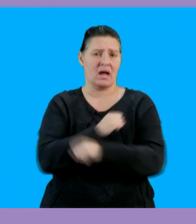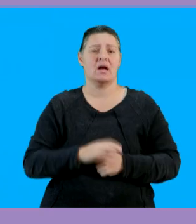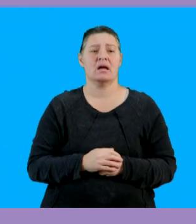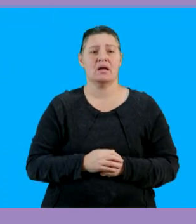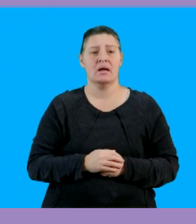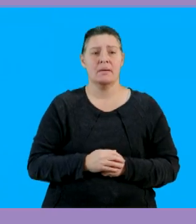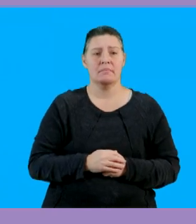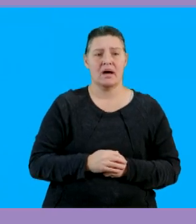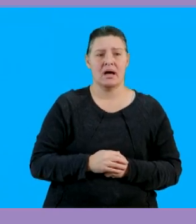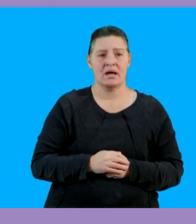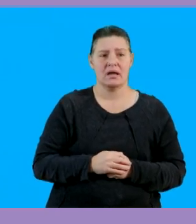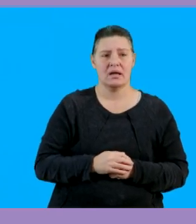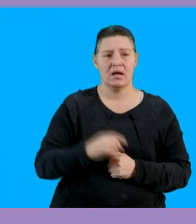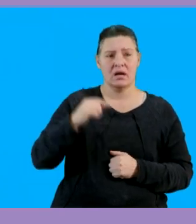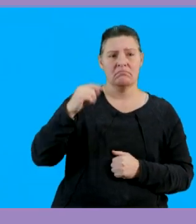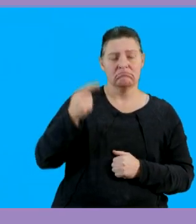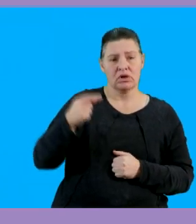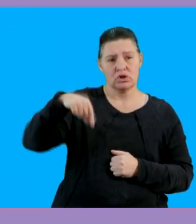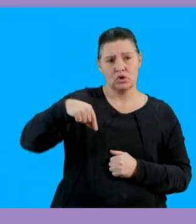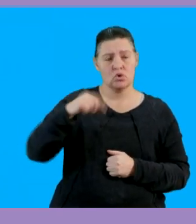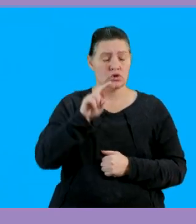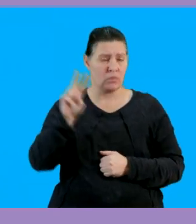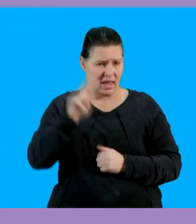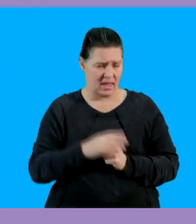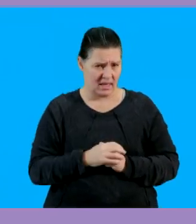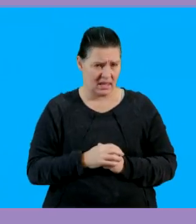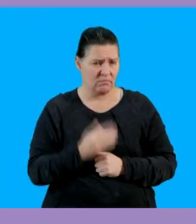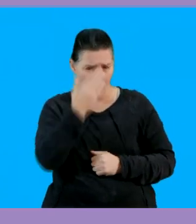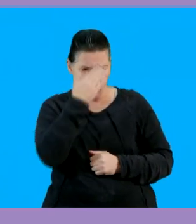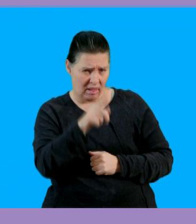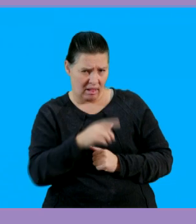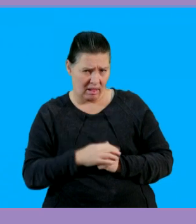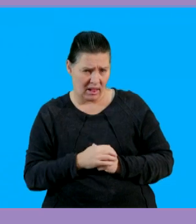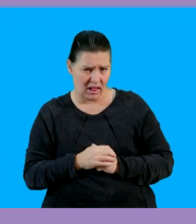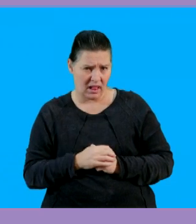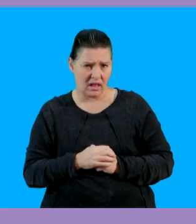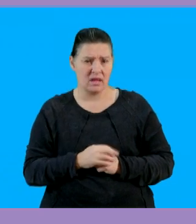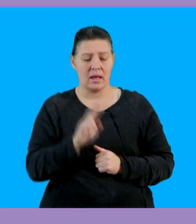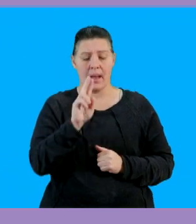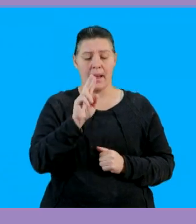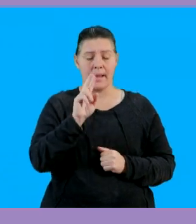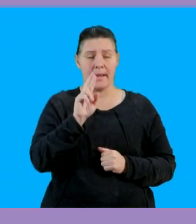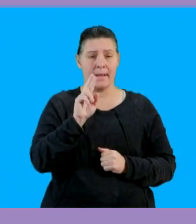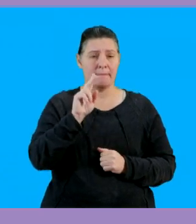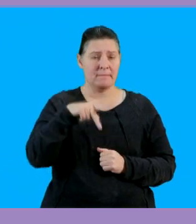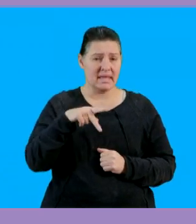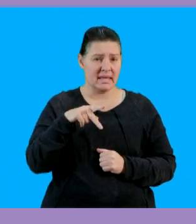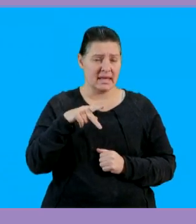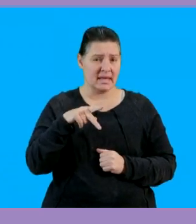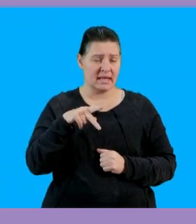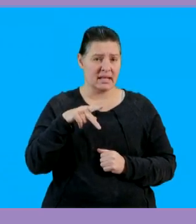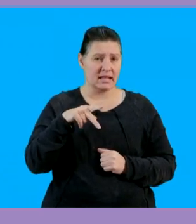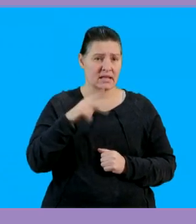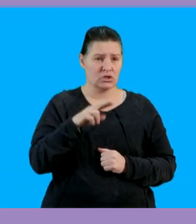squared. So again, let us start by multiplying the integers. So we know that there, when there is a p squared only, there is